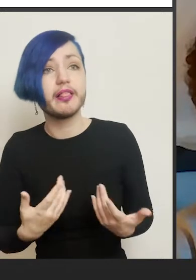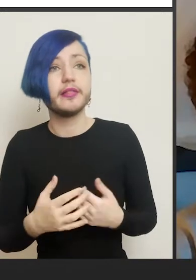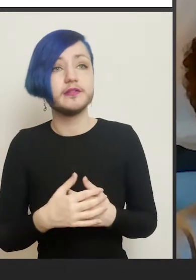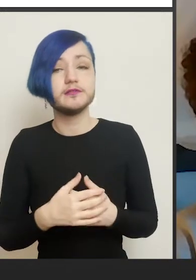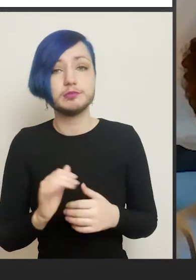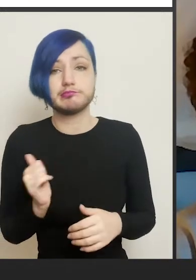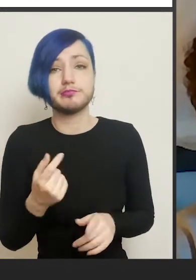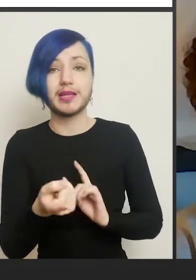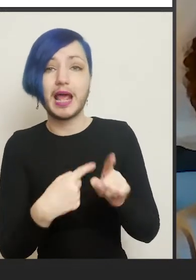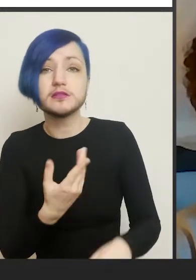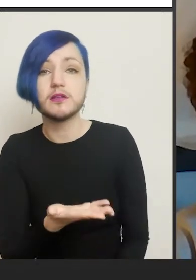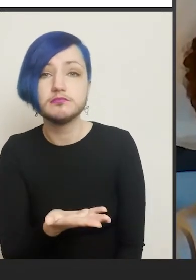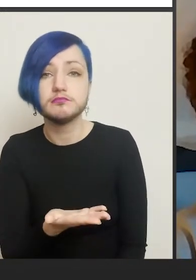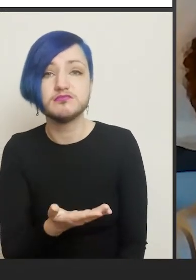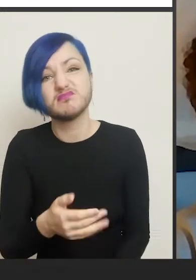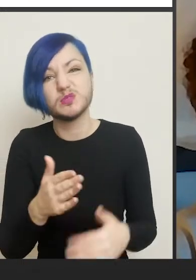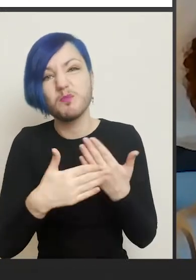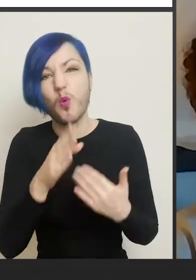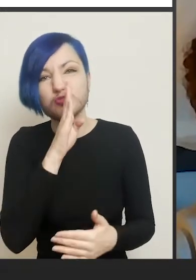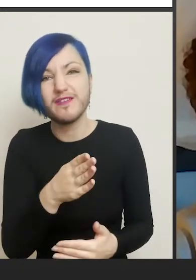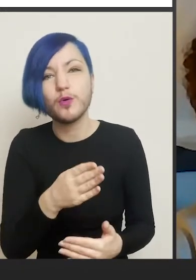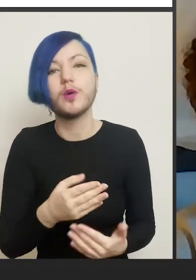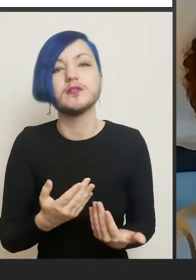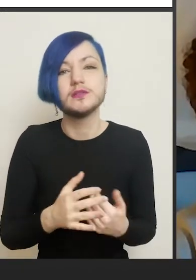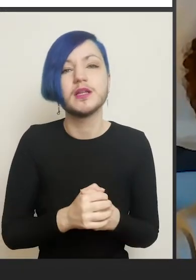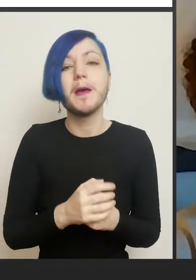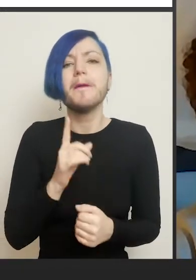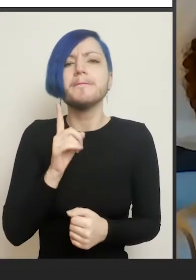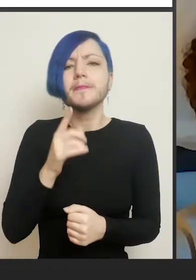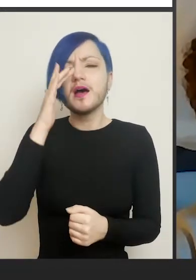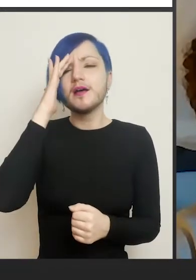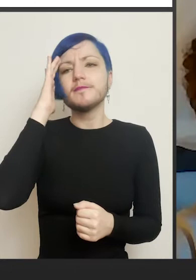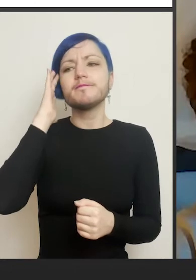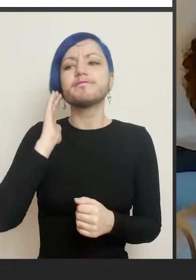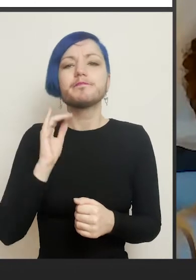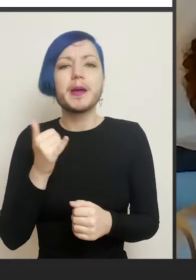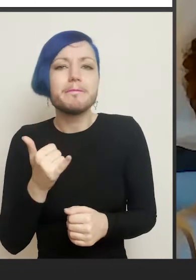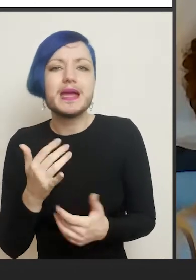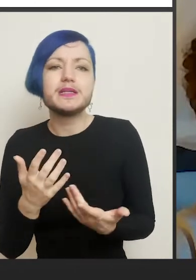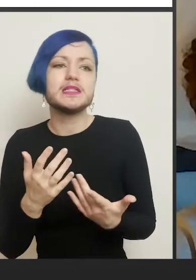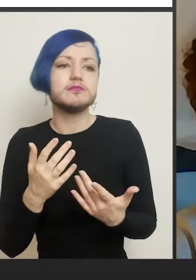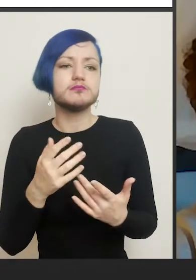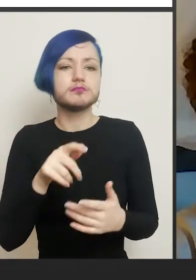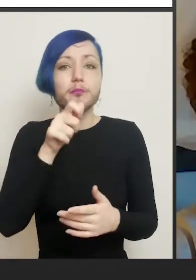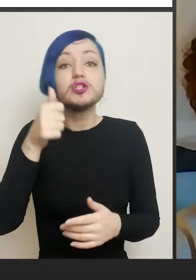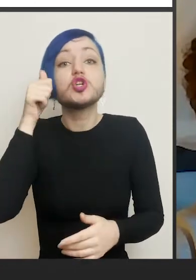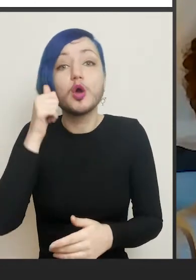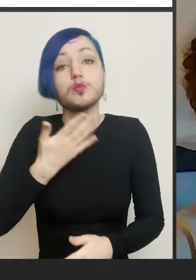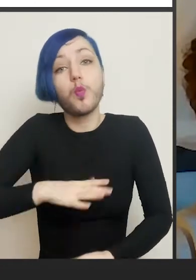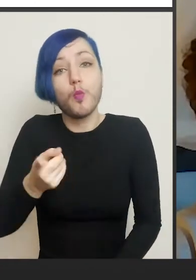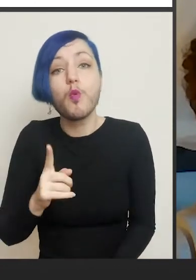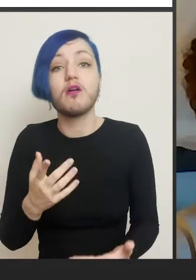more straightforward transaction. But when people have an idea about what they need to get out of a health professional, be it a GP